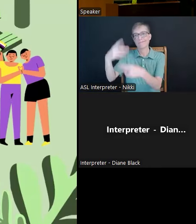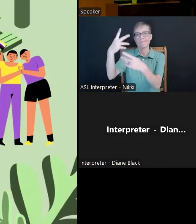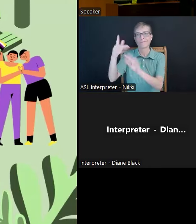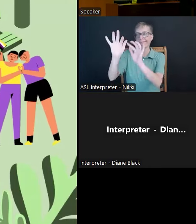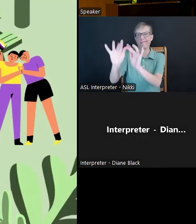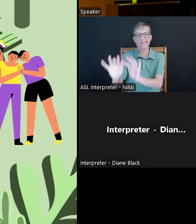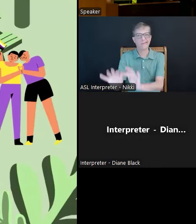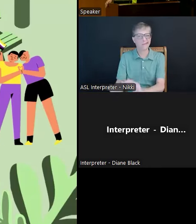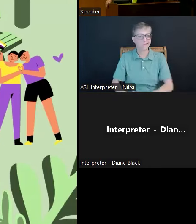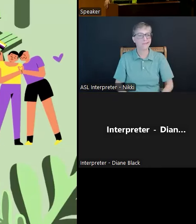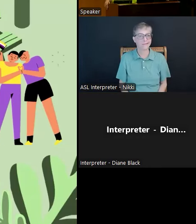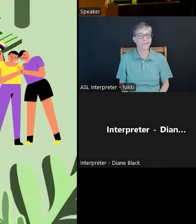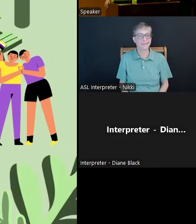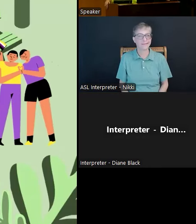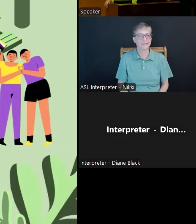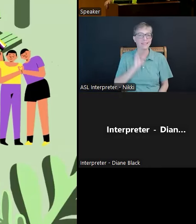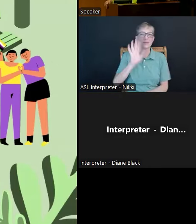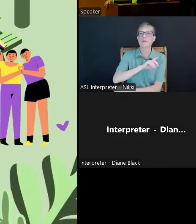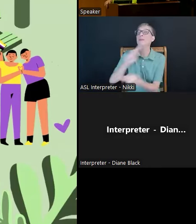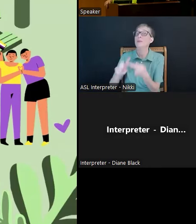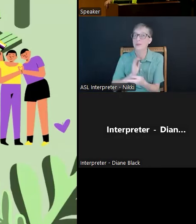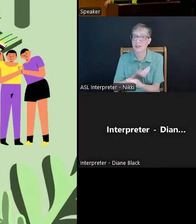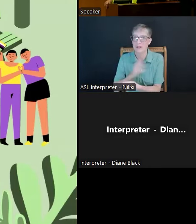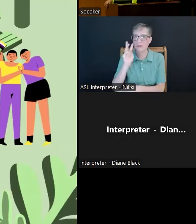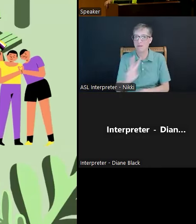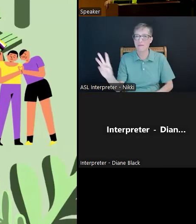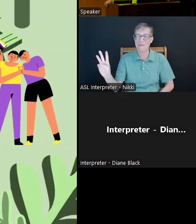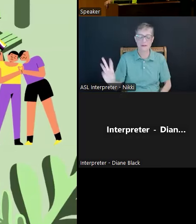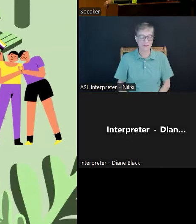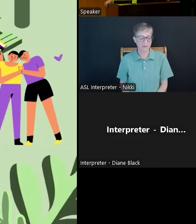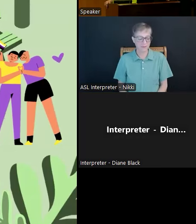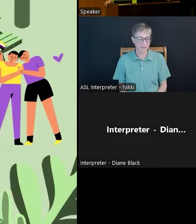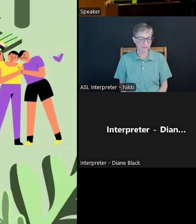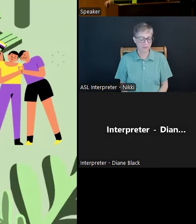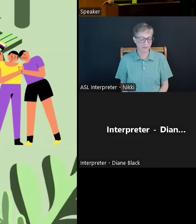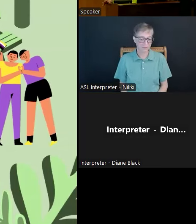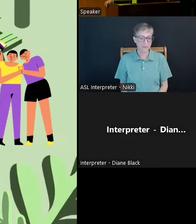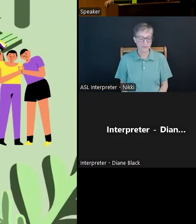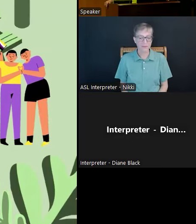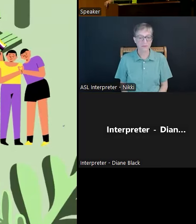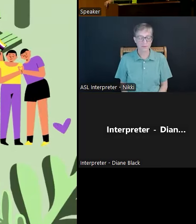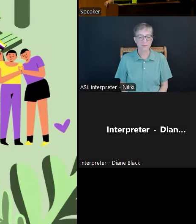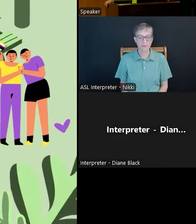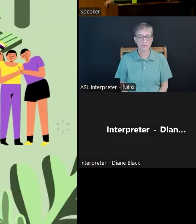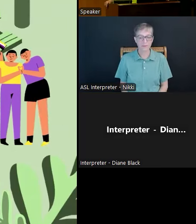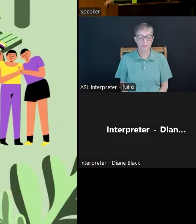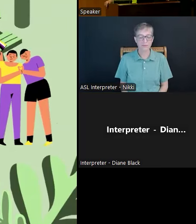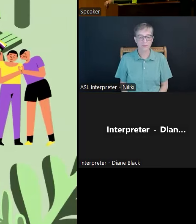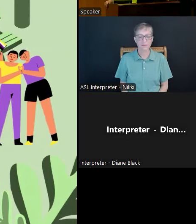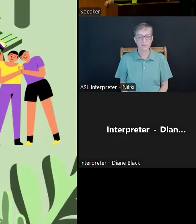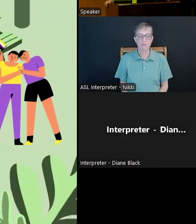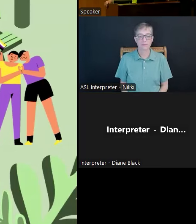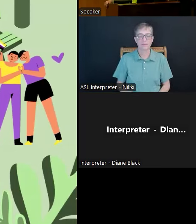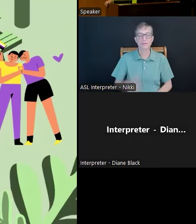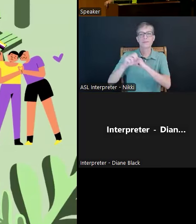near our website, not to our website, but on the flyer, all the information is there